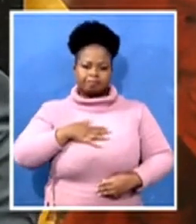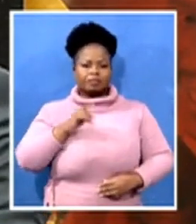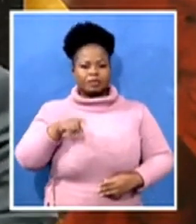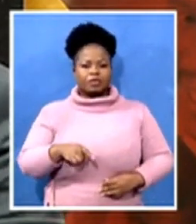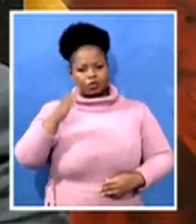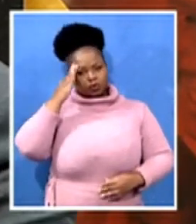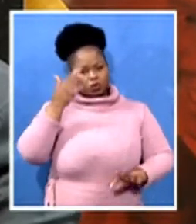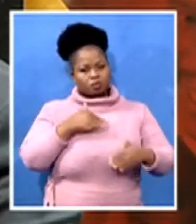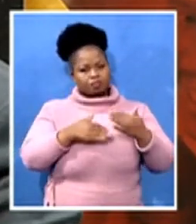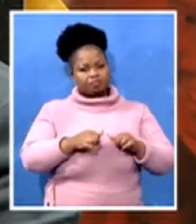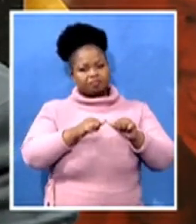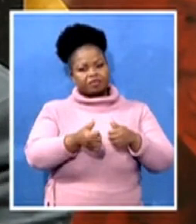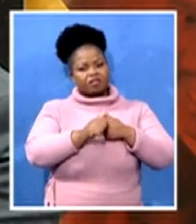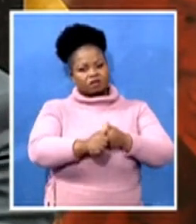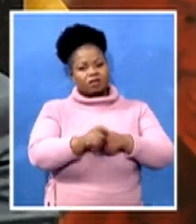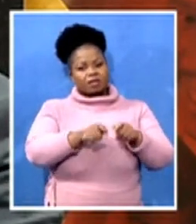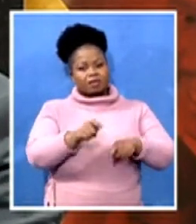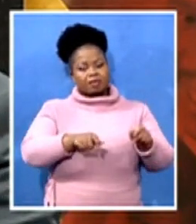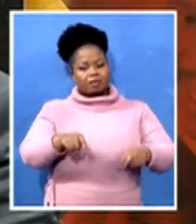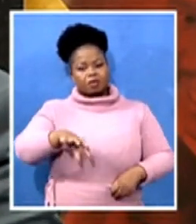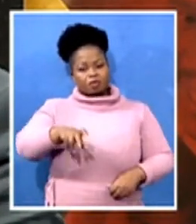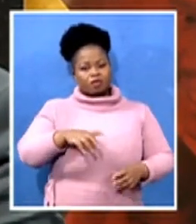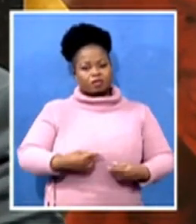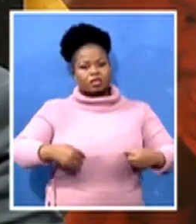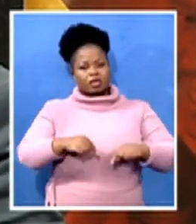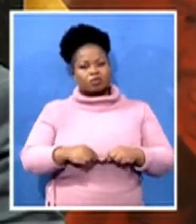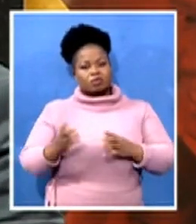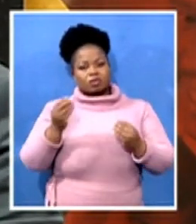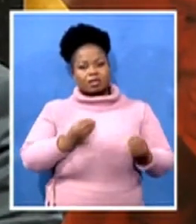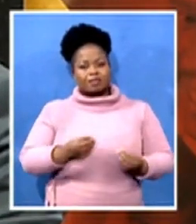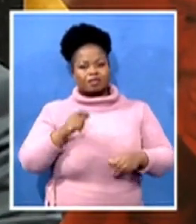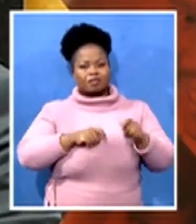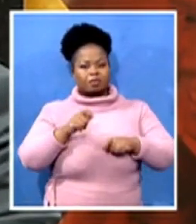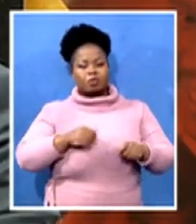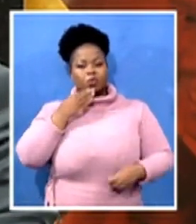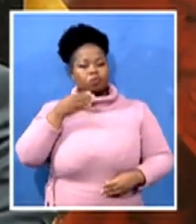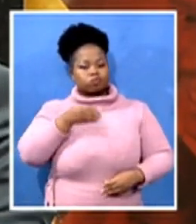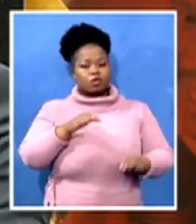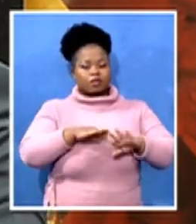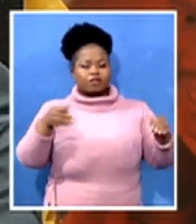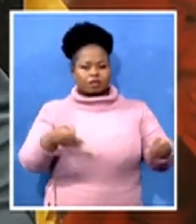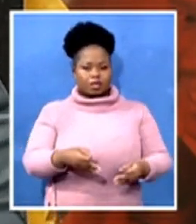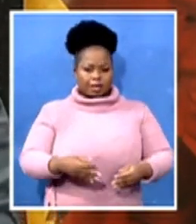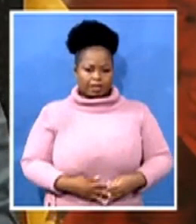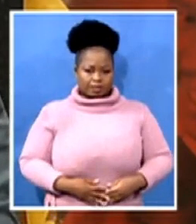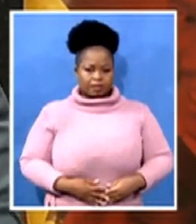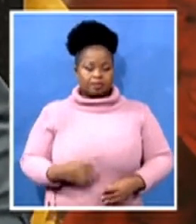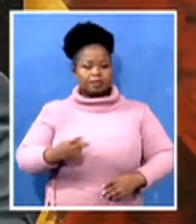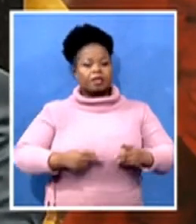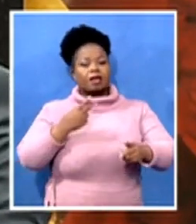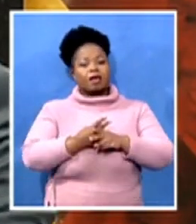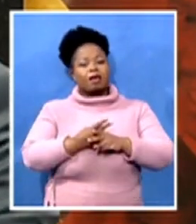with the limited numbers of people attending funerals. We also make a special plea to the